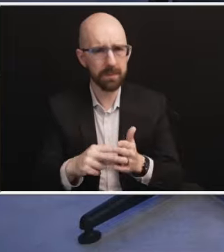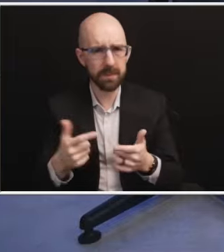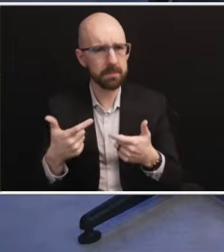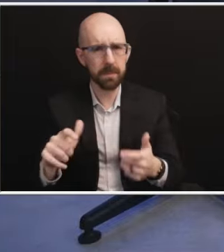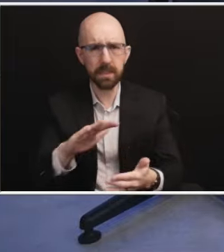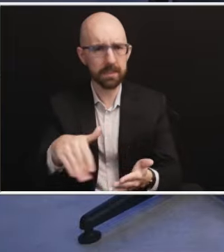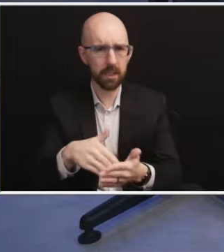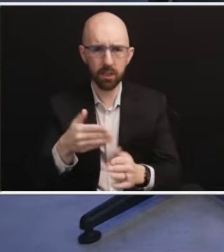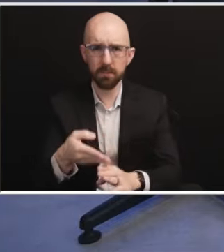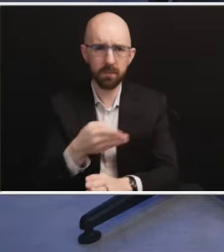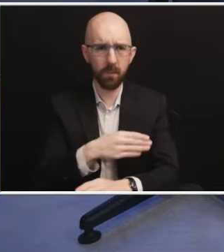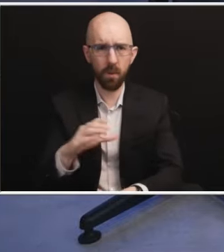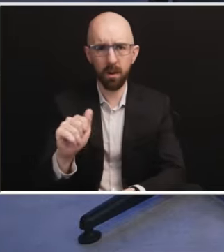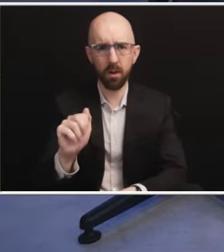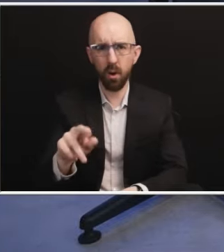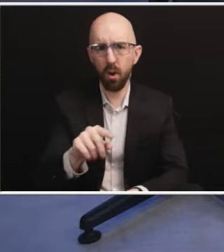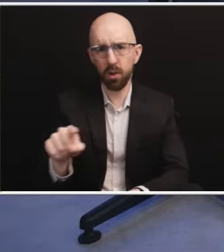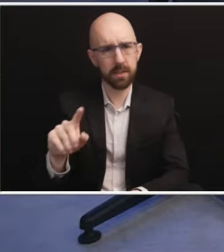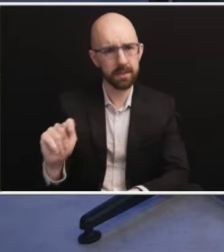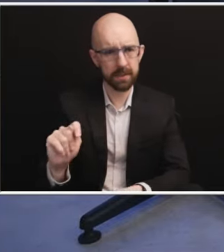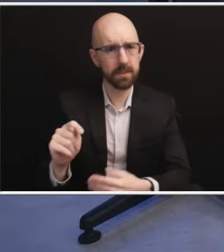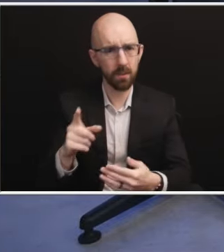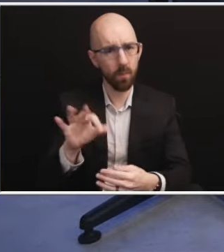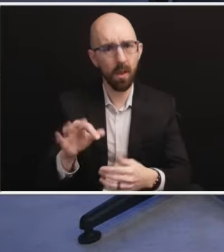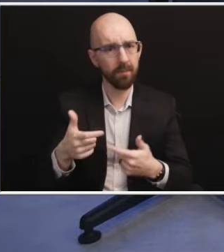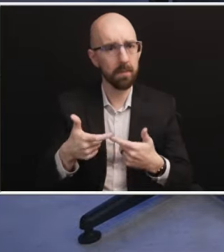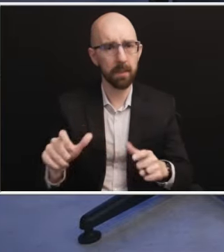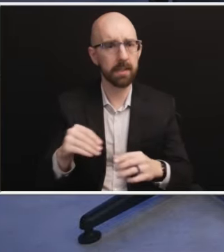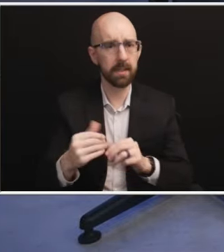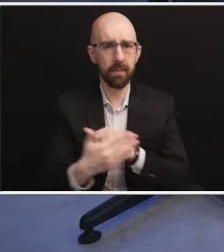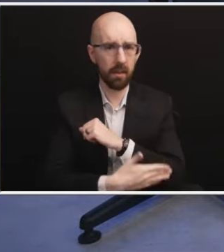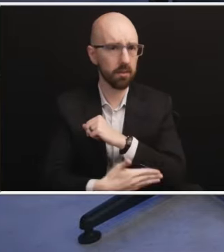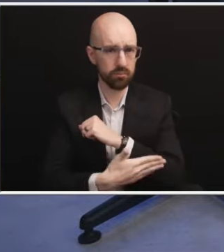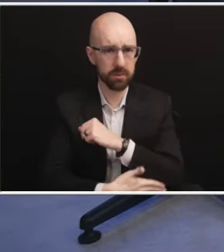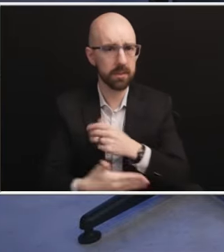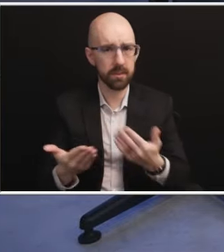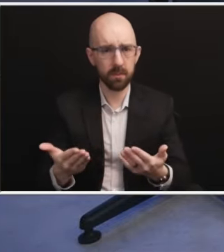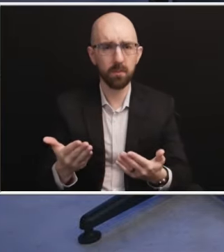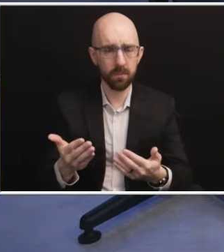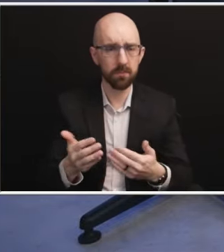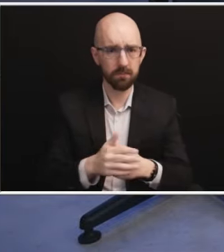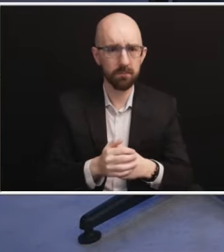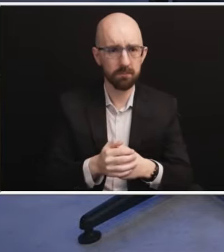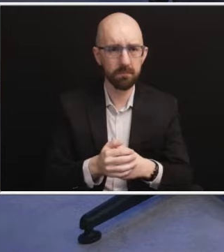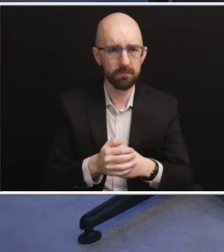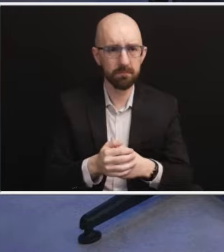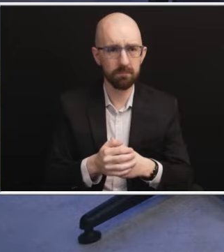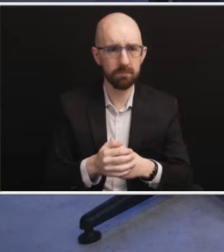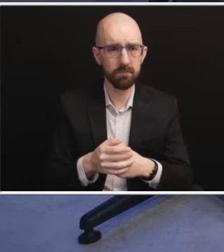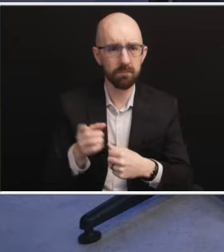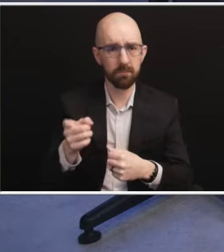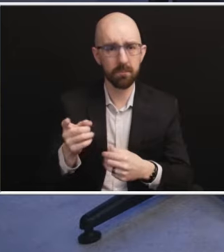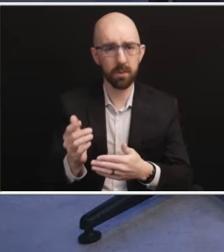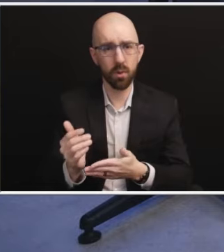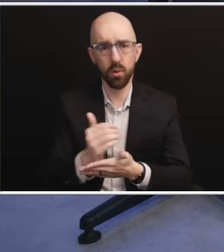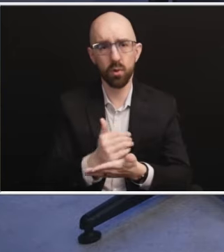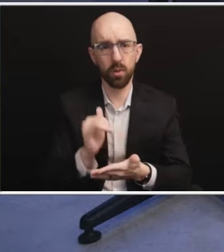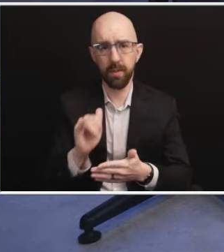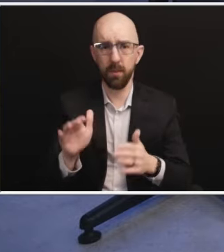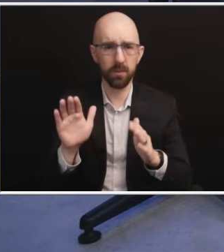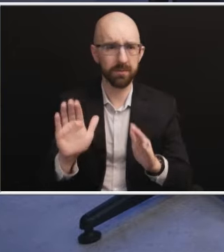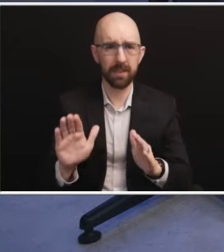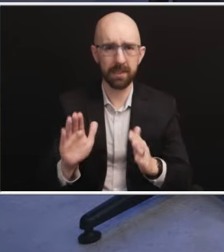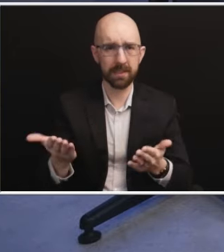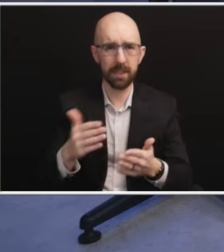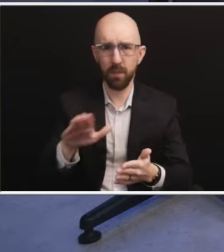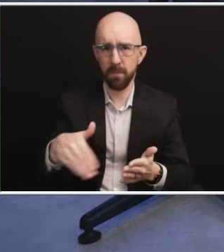T, right? Yes. Oh, absolutely. I mean, one correct. of the biggest in the country. That's right. So, off the earned, which is fantastic and incredible here in the Midwest. So,